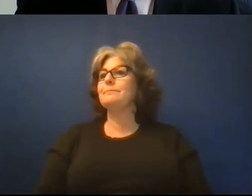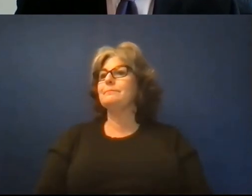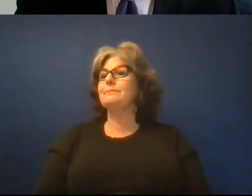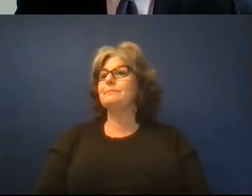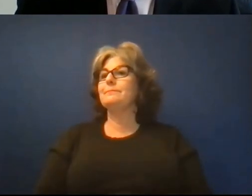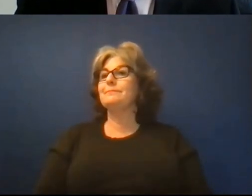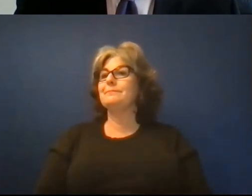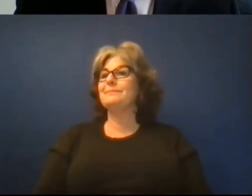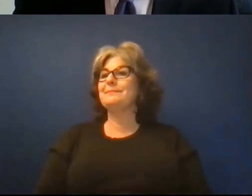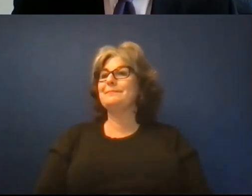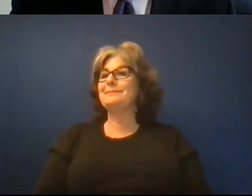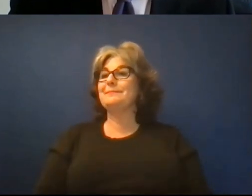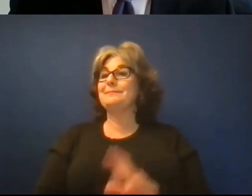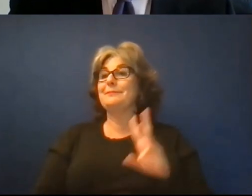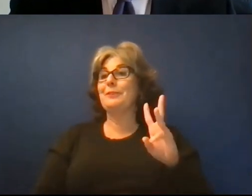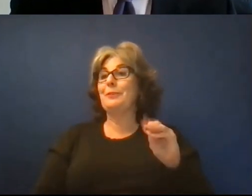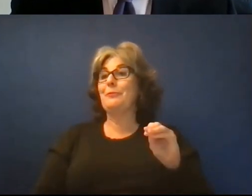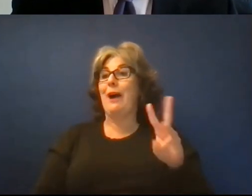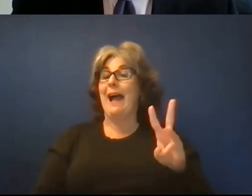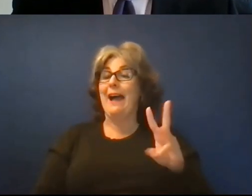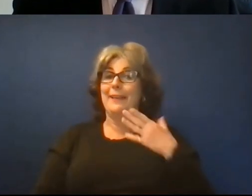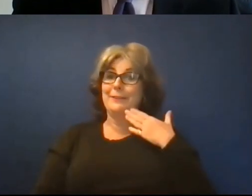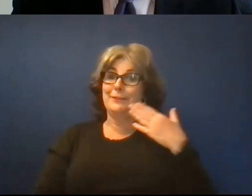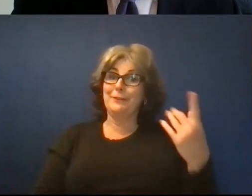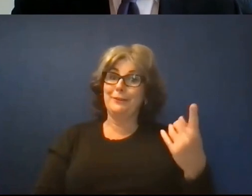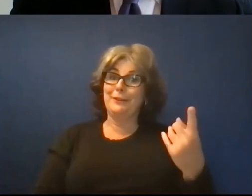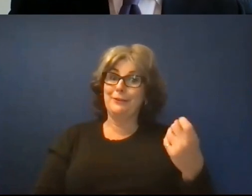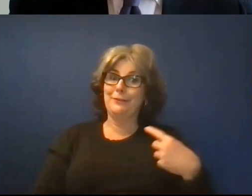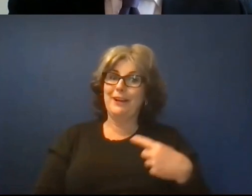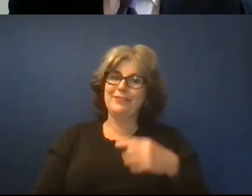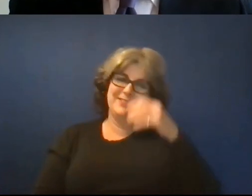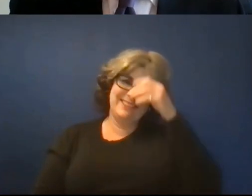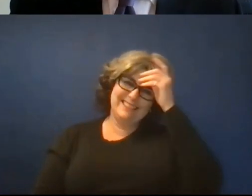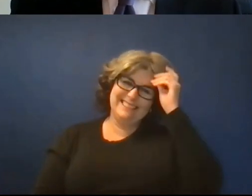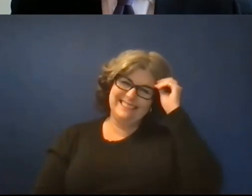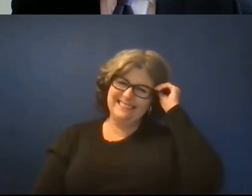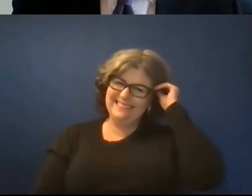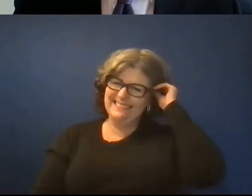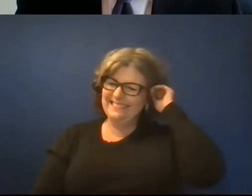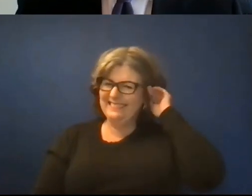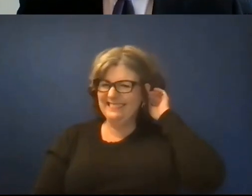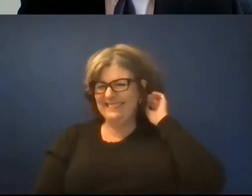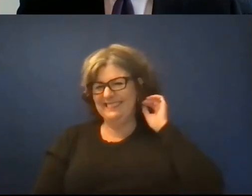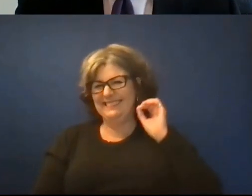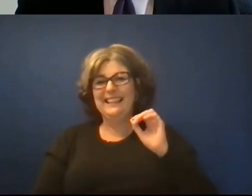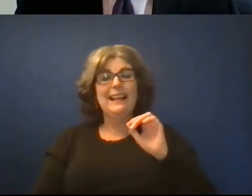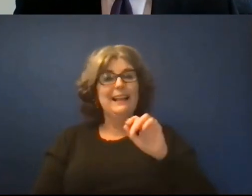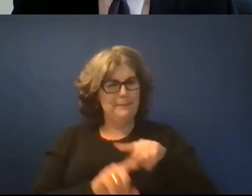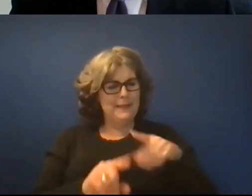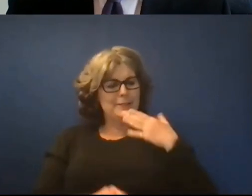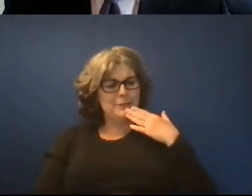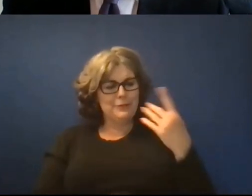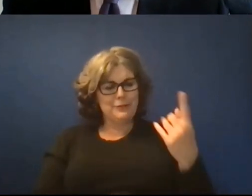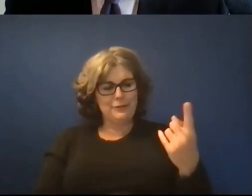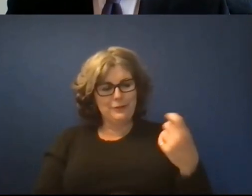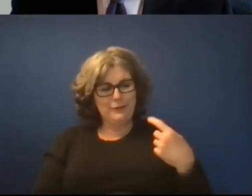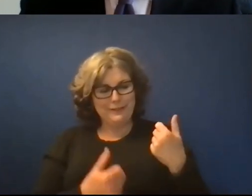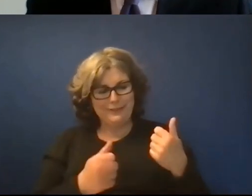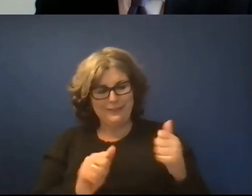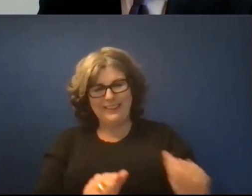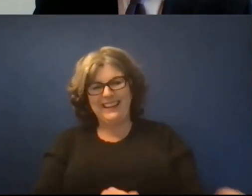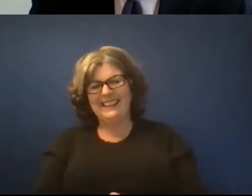Wow, that's good a question, good right? Question. That's a good one. Sorry, I know I threw you a curveball with that one, but that's a good question. Give it a shot.